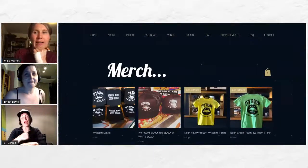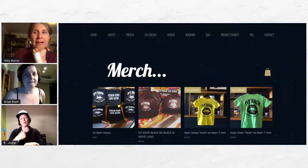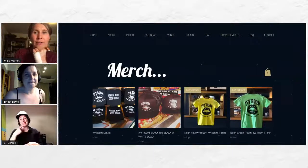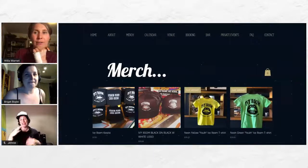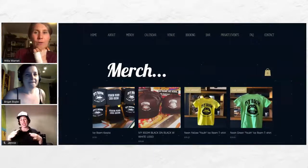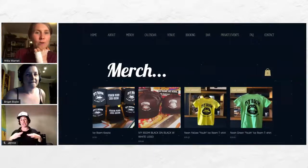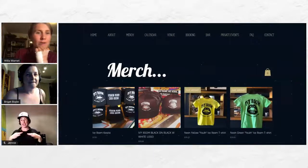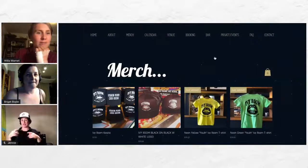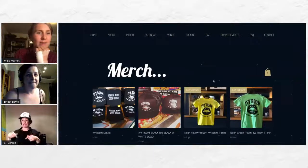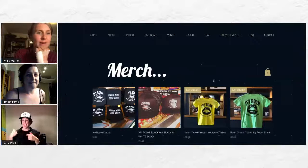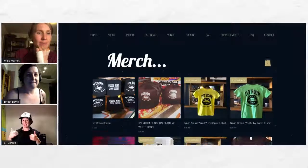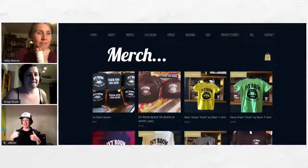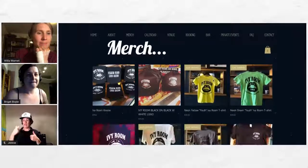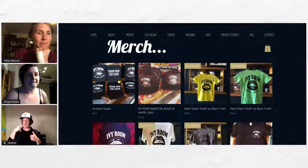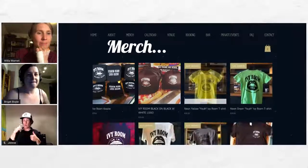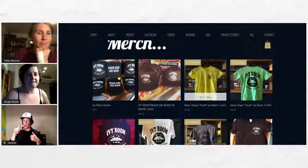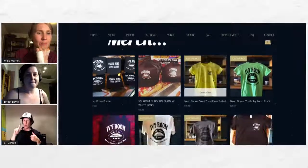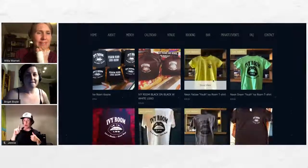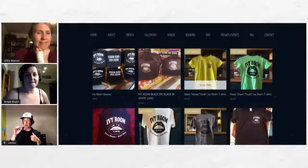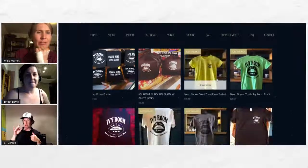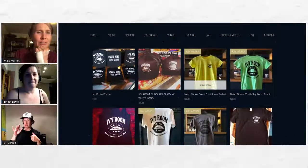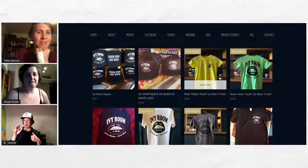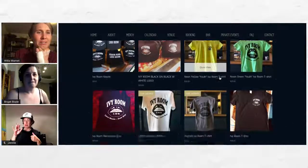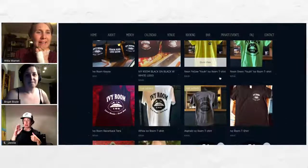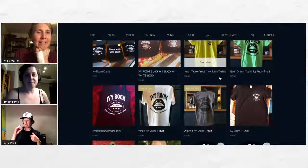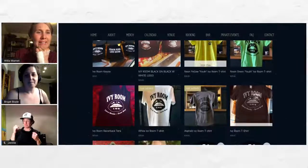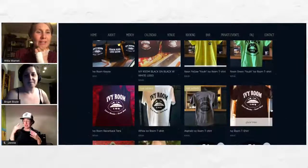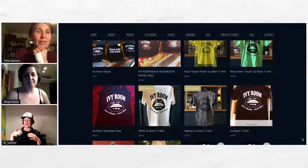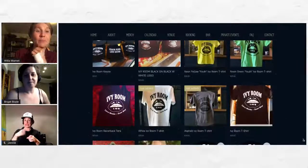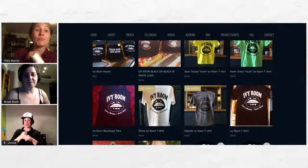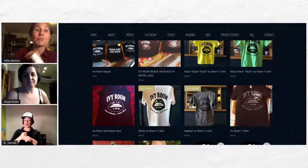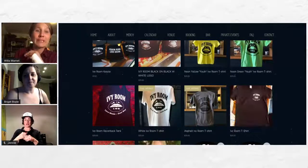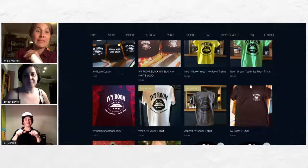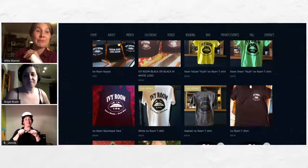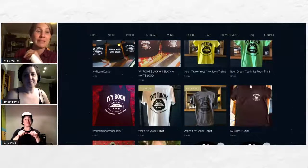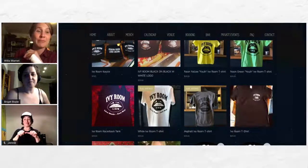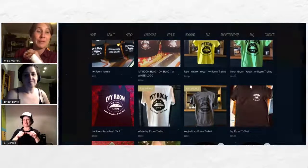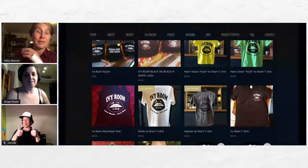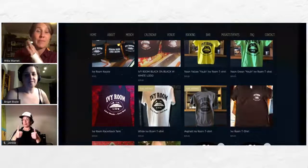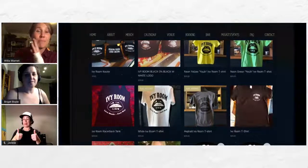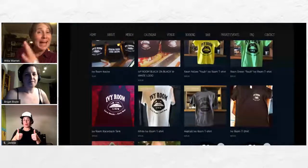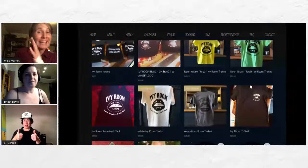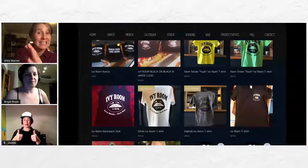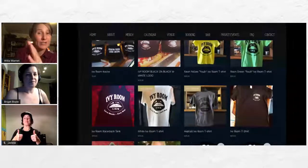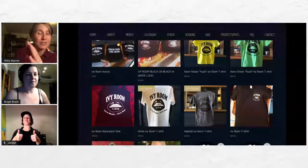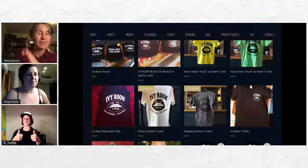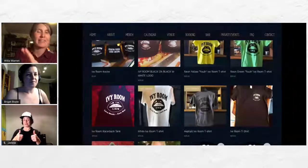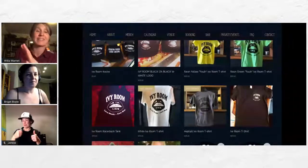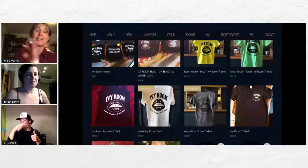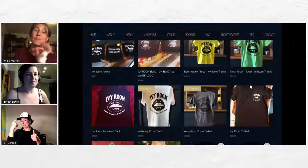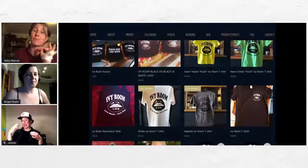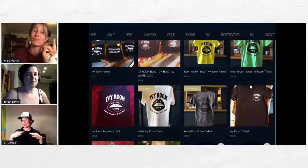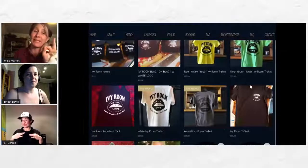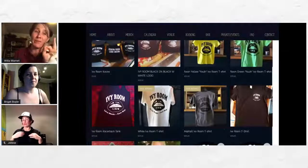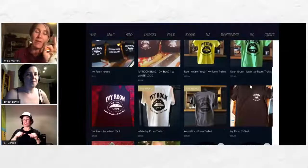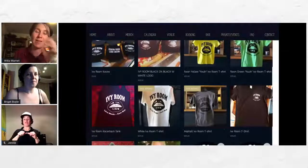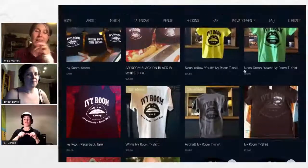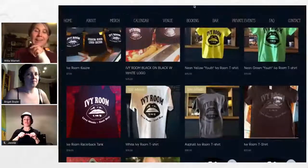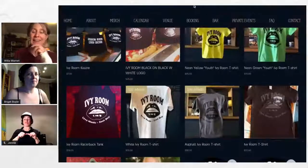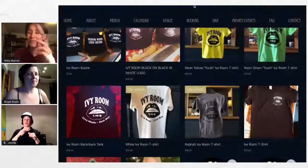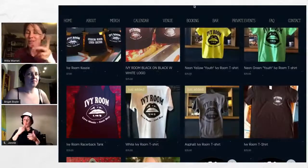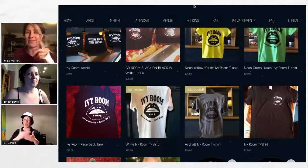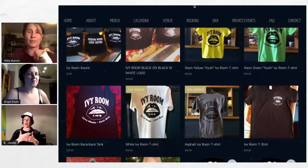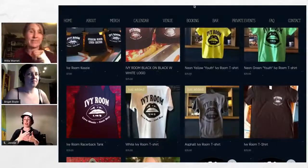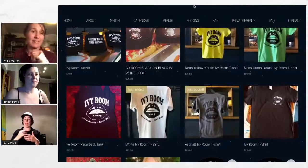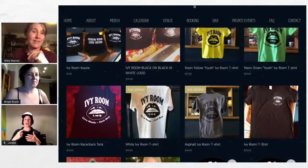now had for some years and has held up really, really, really. It was a black t-shirt and it has held up really well.